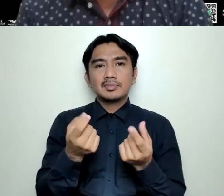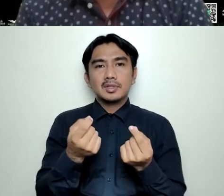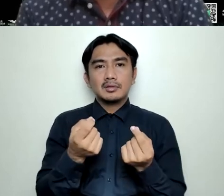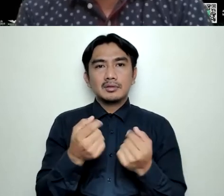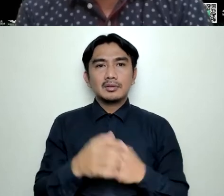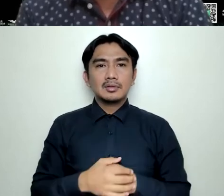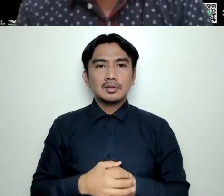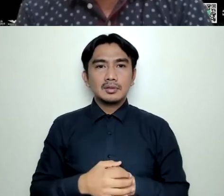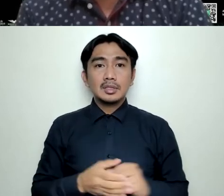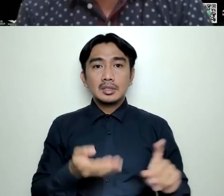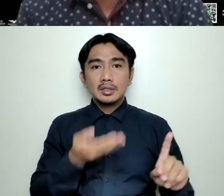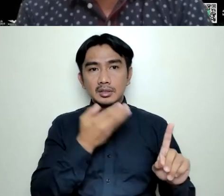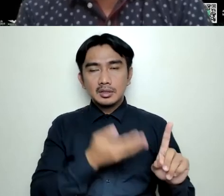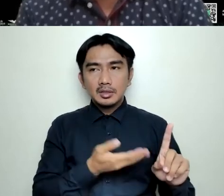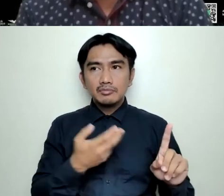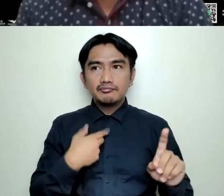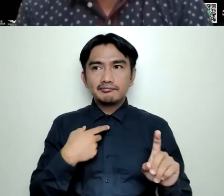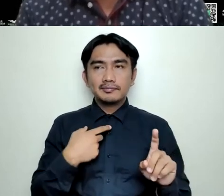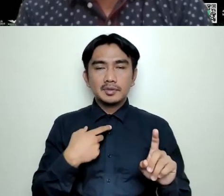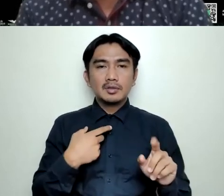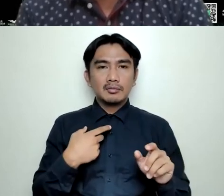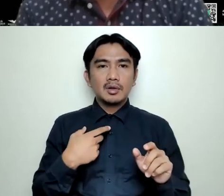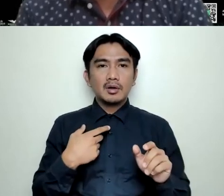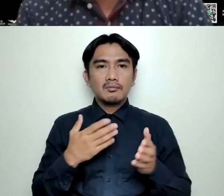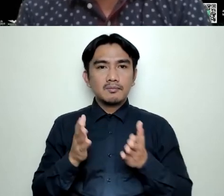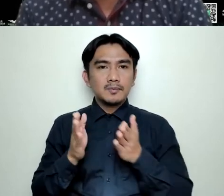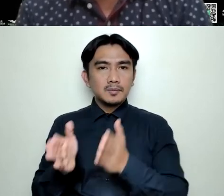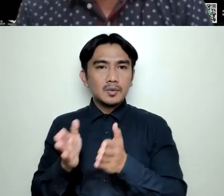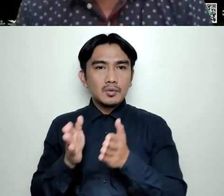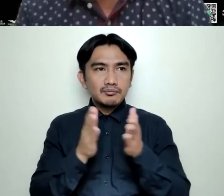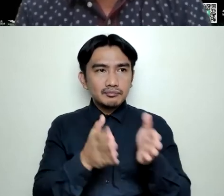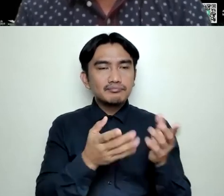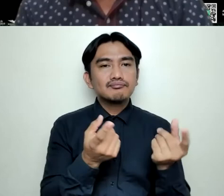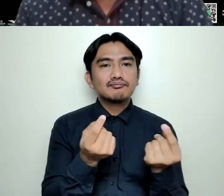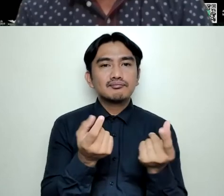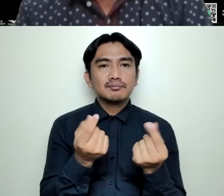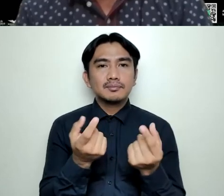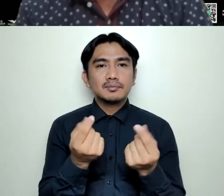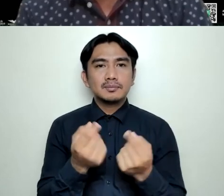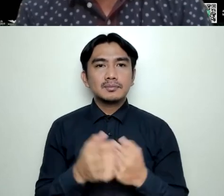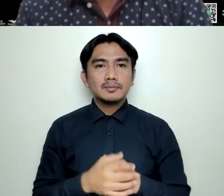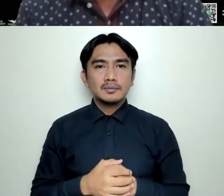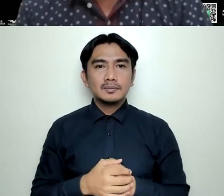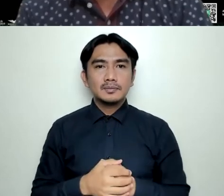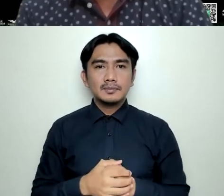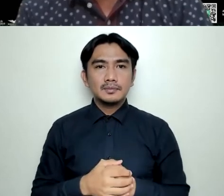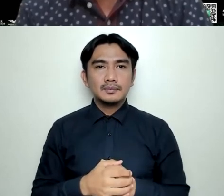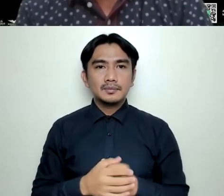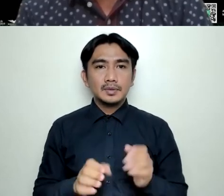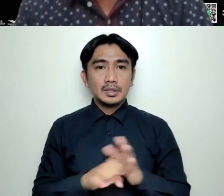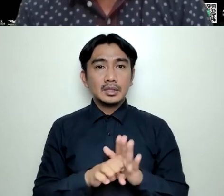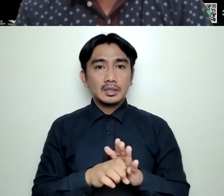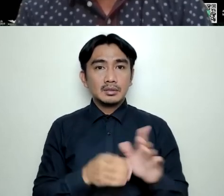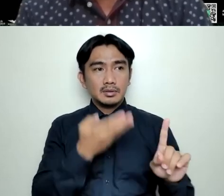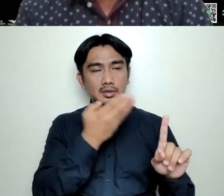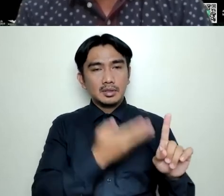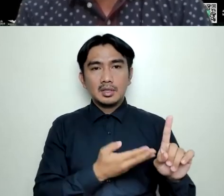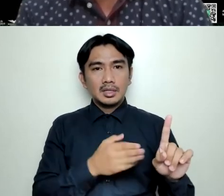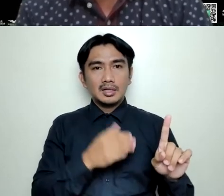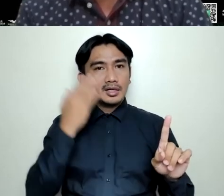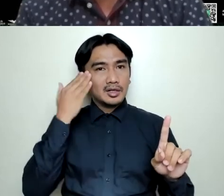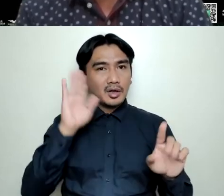she navigated to what needs to be done. Sabi niya nga, hindi siya expert sa paggawa ng chinelas,